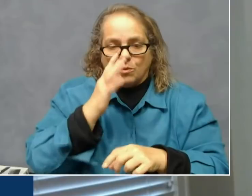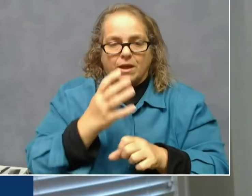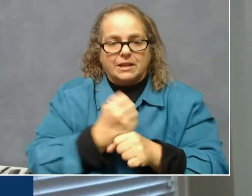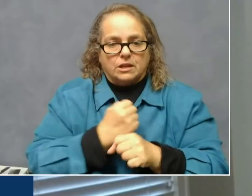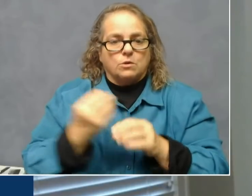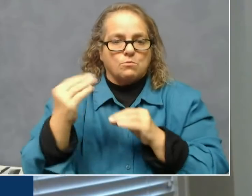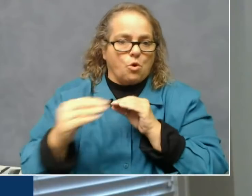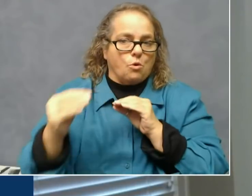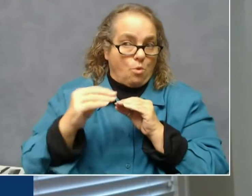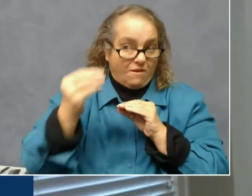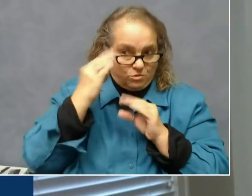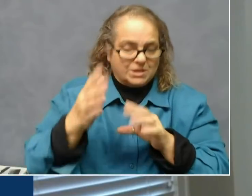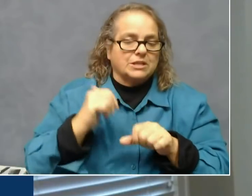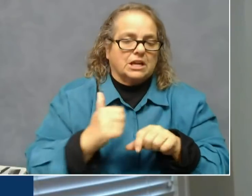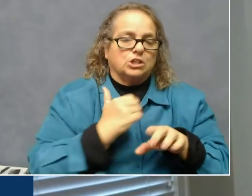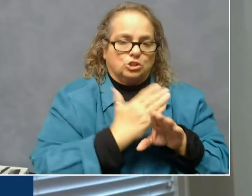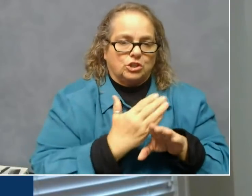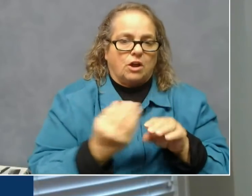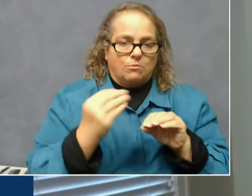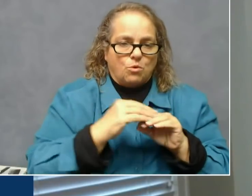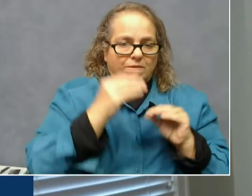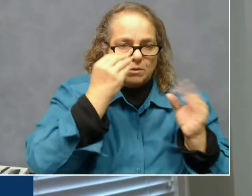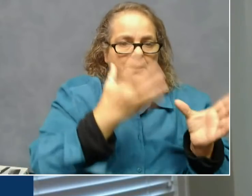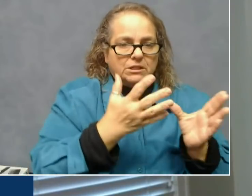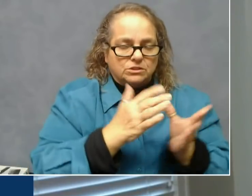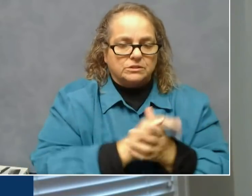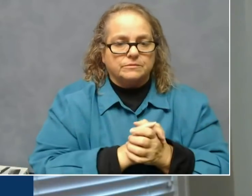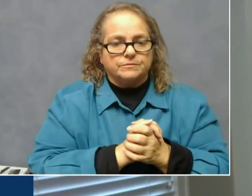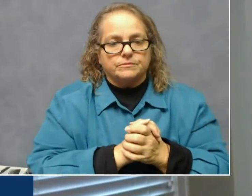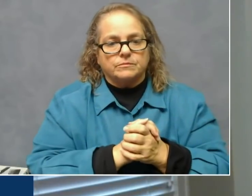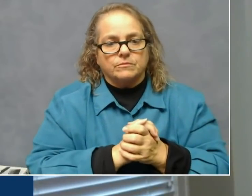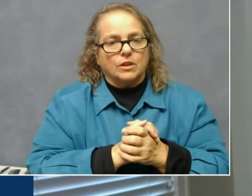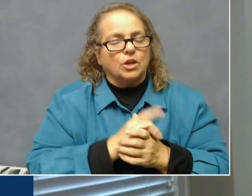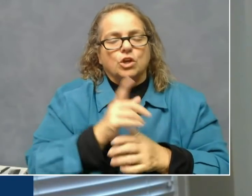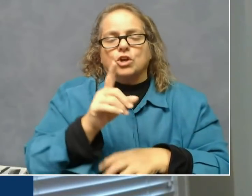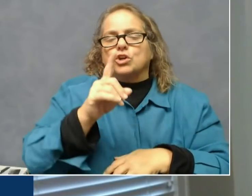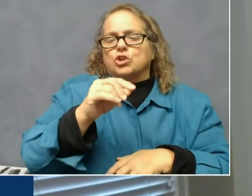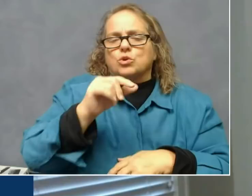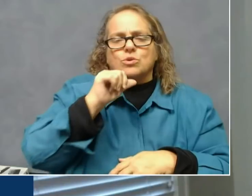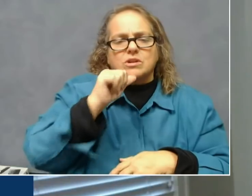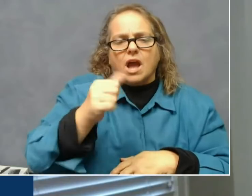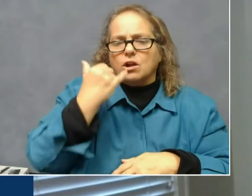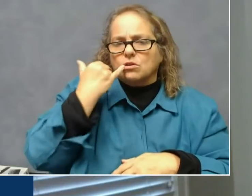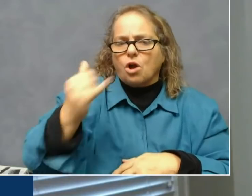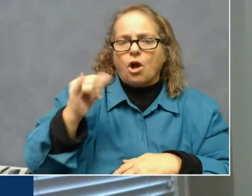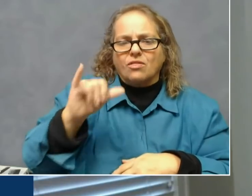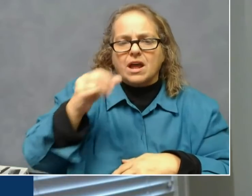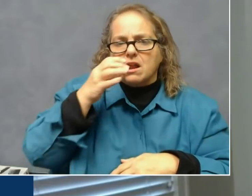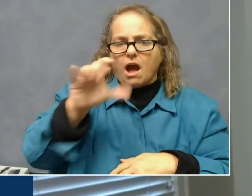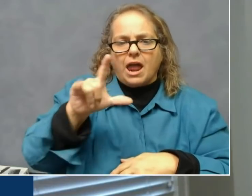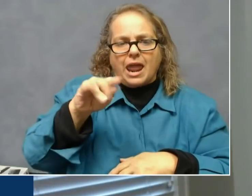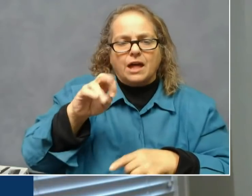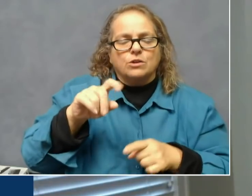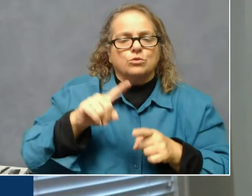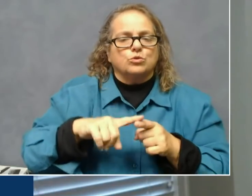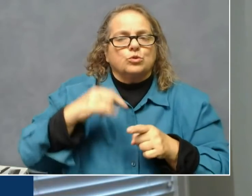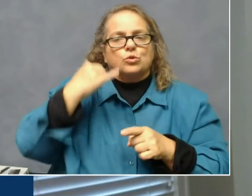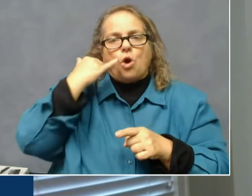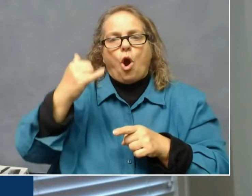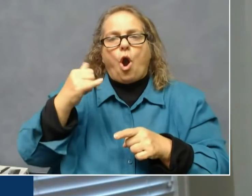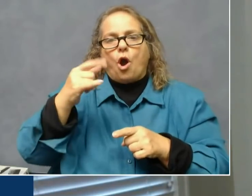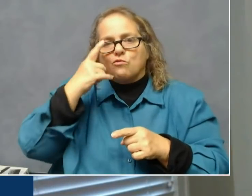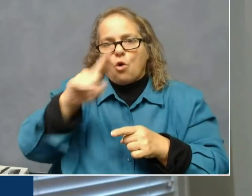they can share. Things that you should not call that hotline for are asking to schedule appointments,